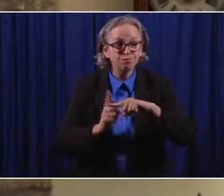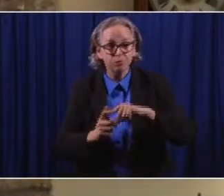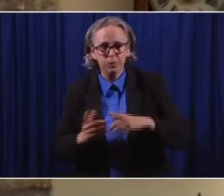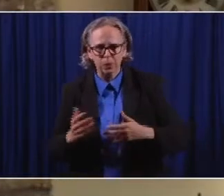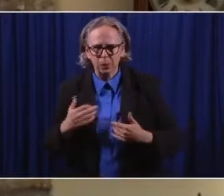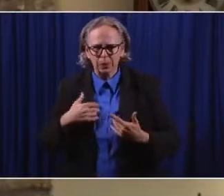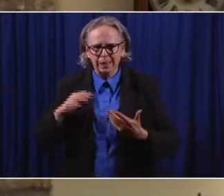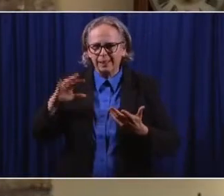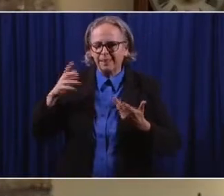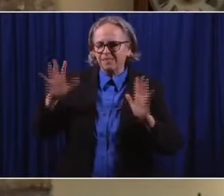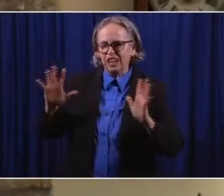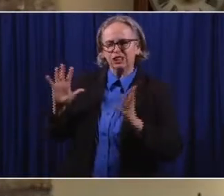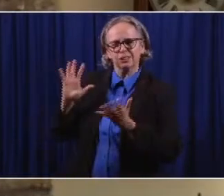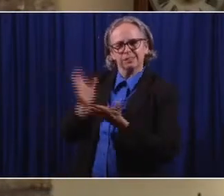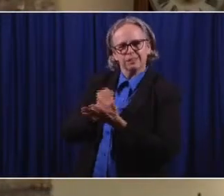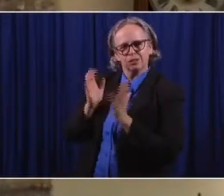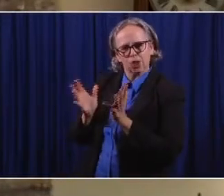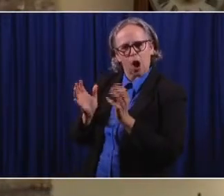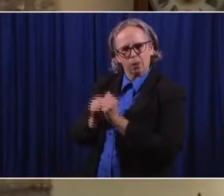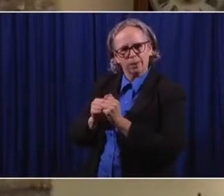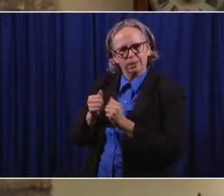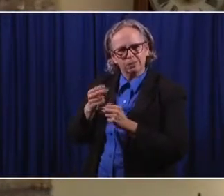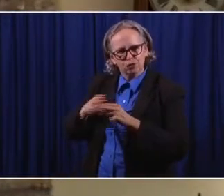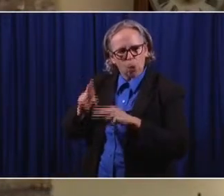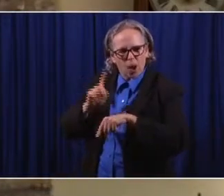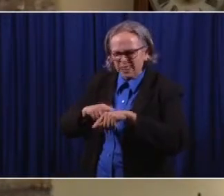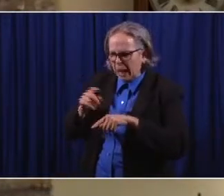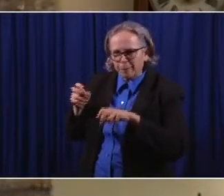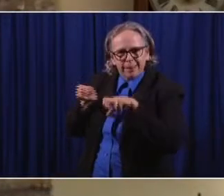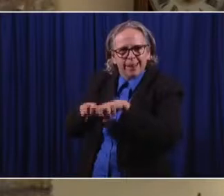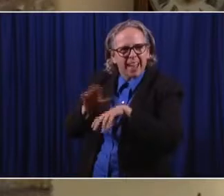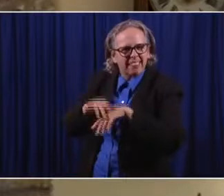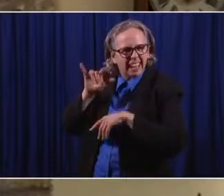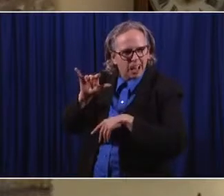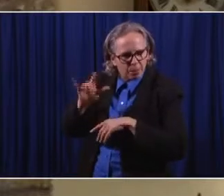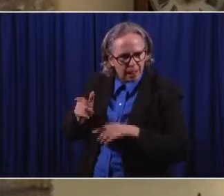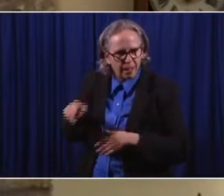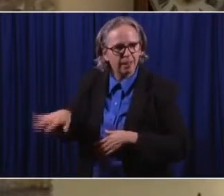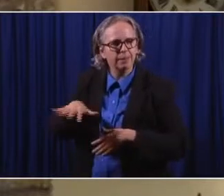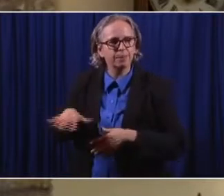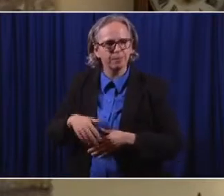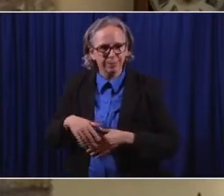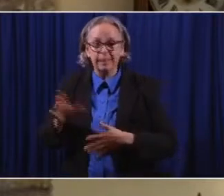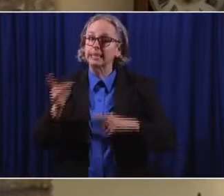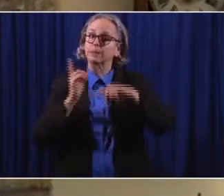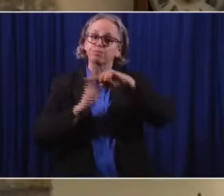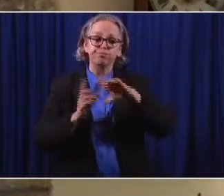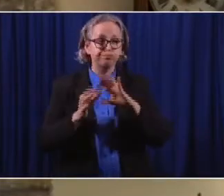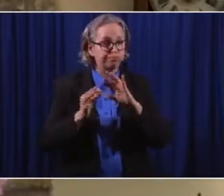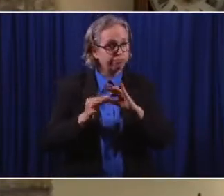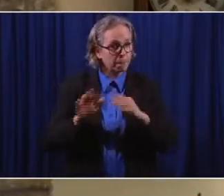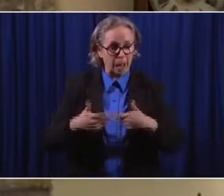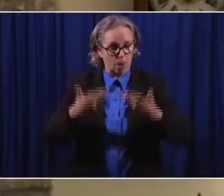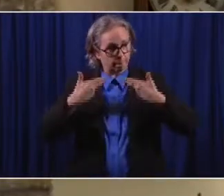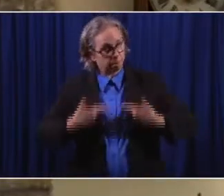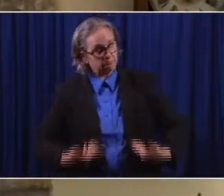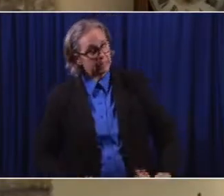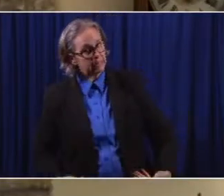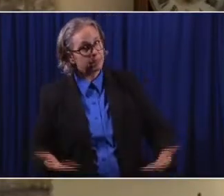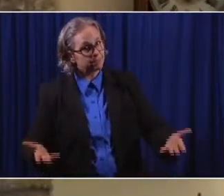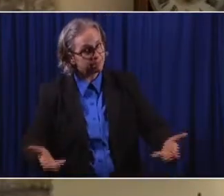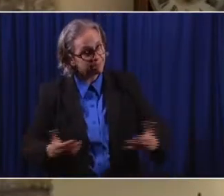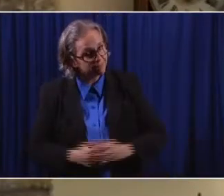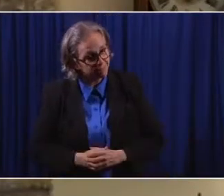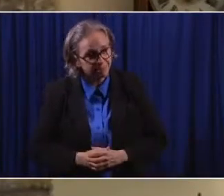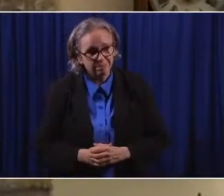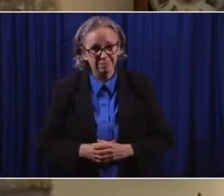while, along with members of the congressional delegation. But he had some nice things to say, but then that did elicit some boos out there.